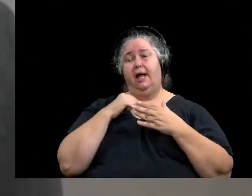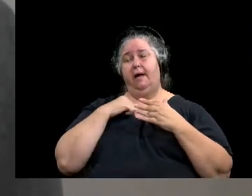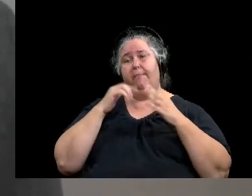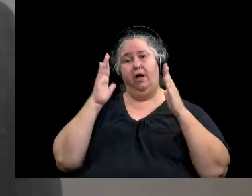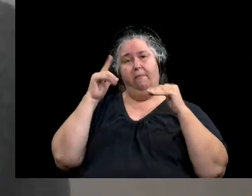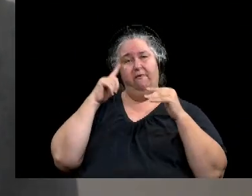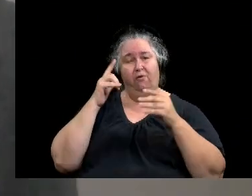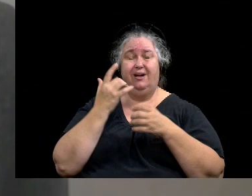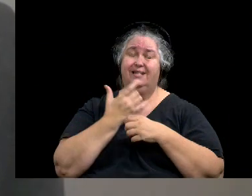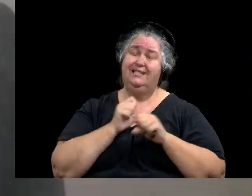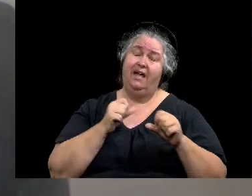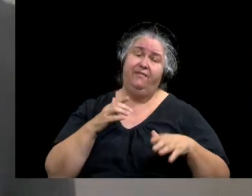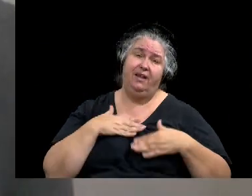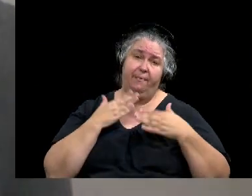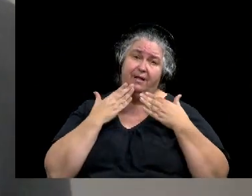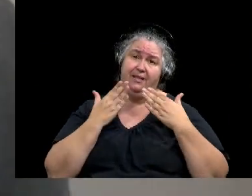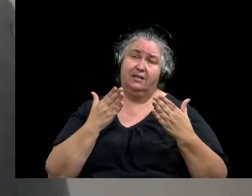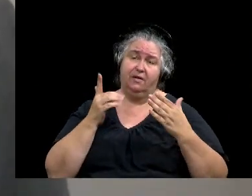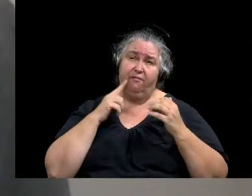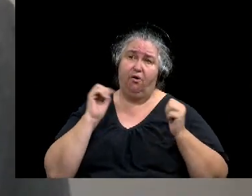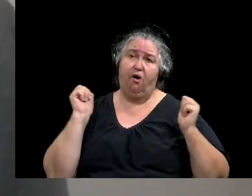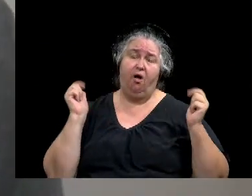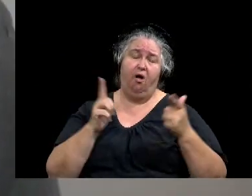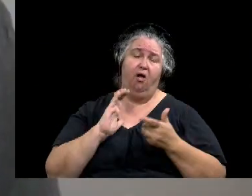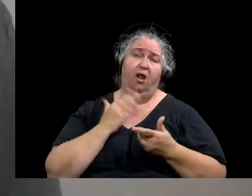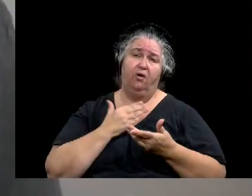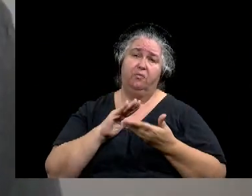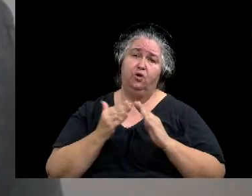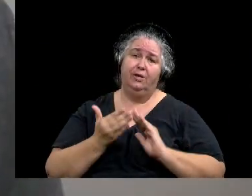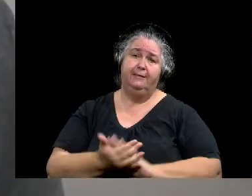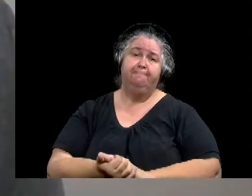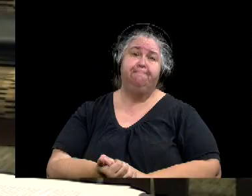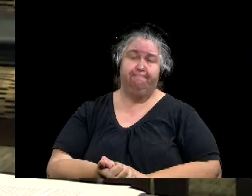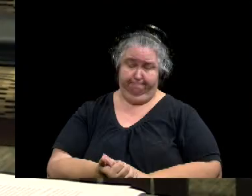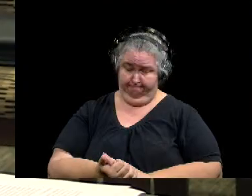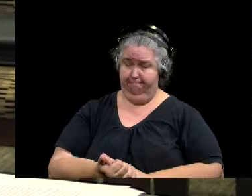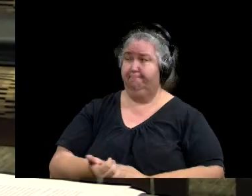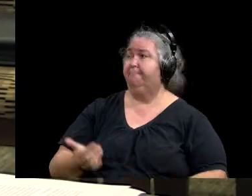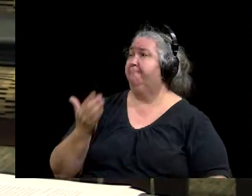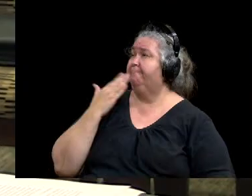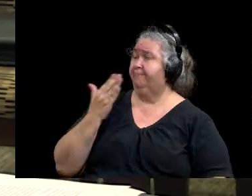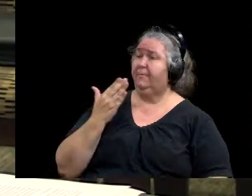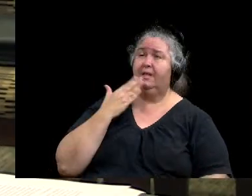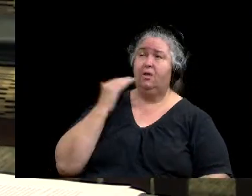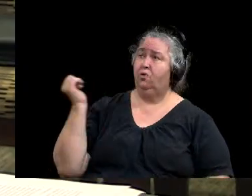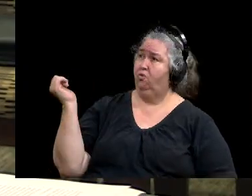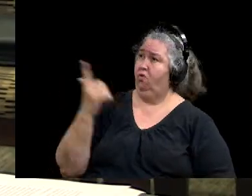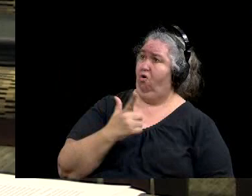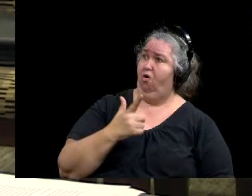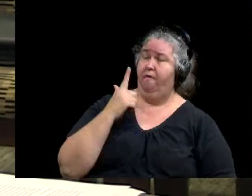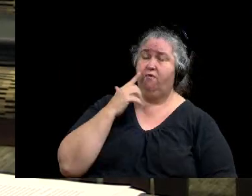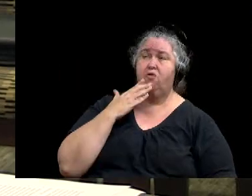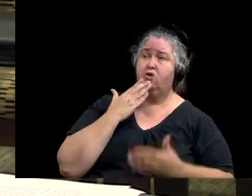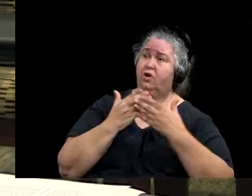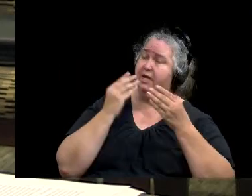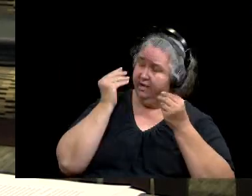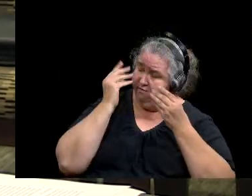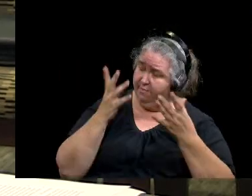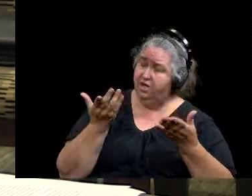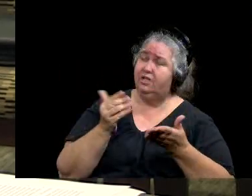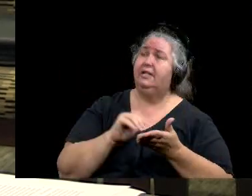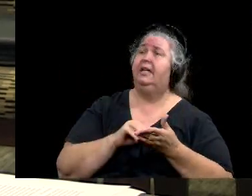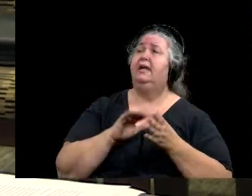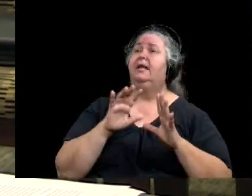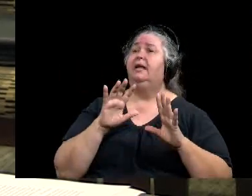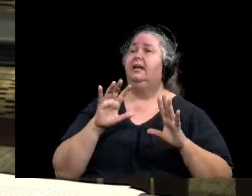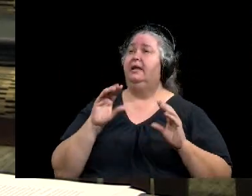safe and happy Thanksgiving for our community. Thank you, and thank all of you all for great information again.